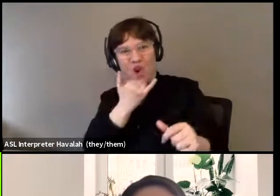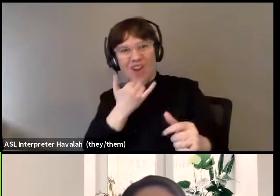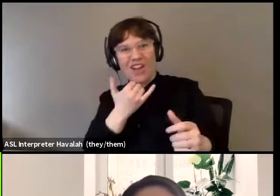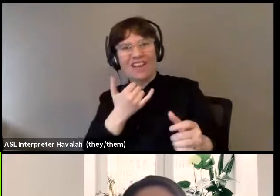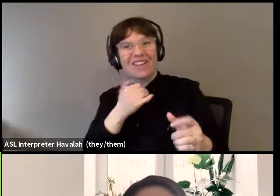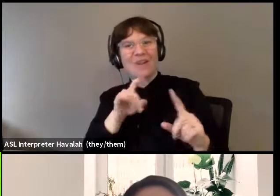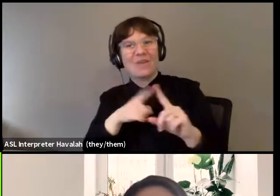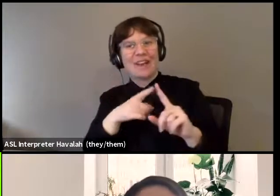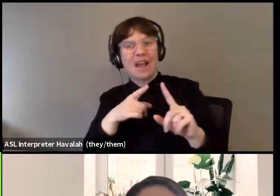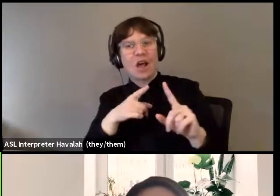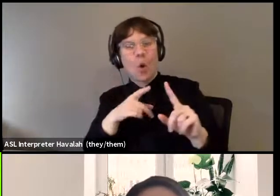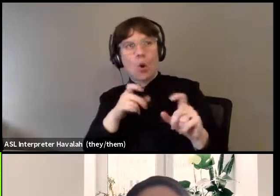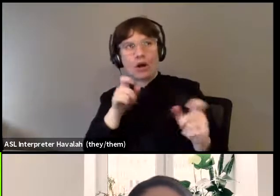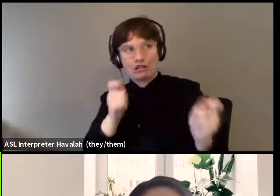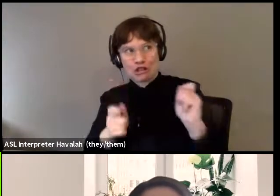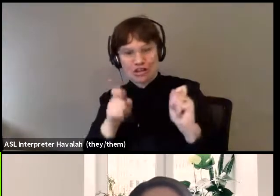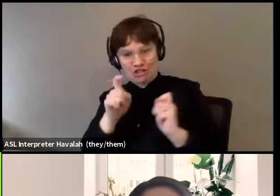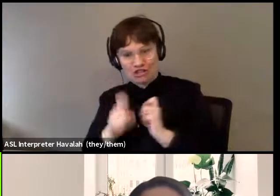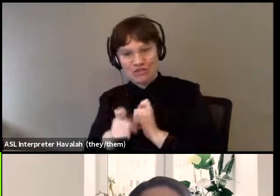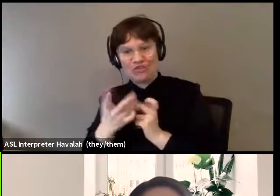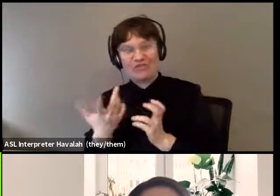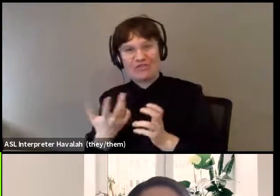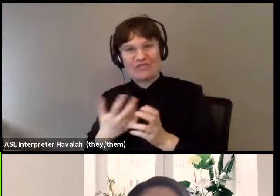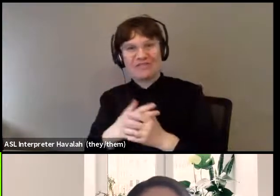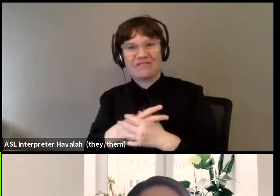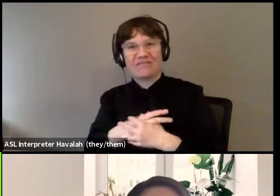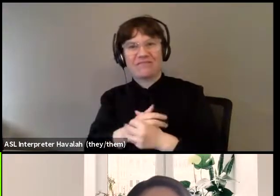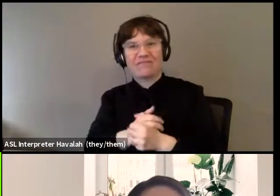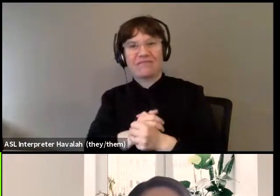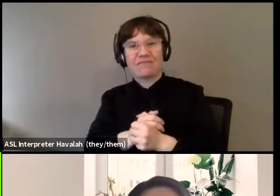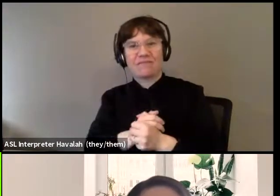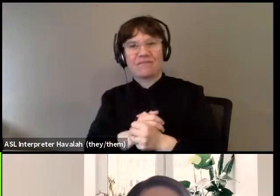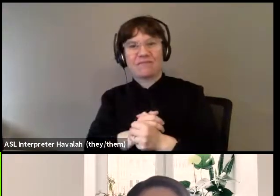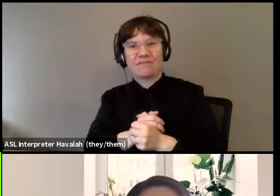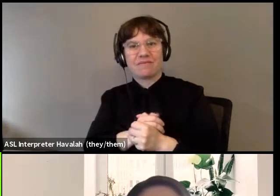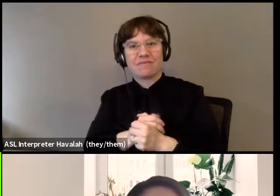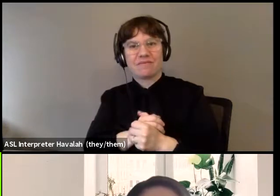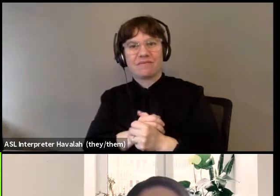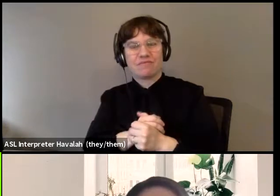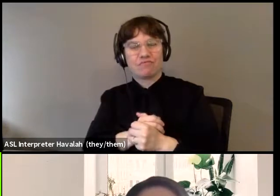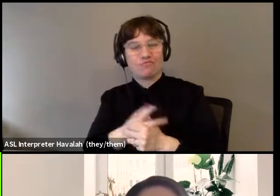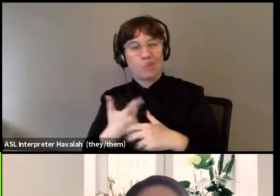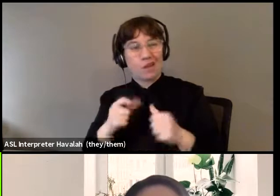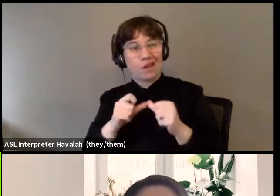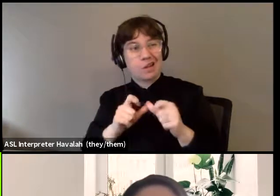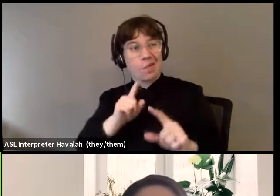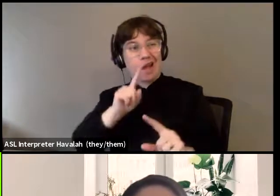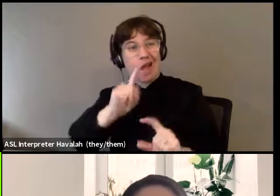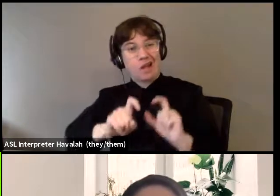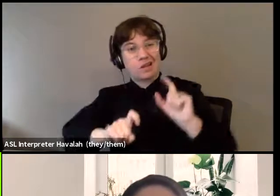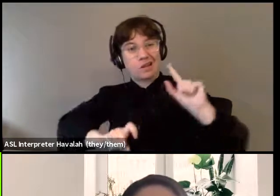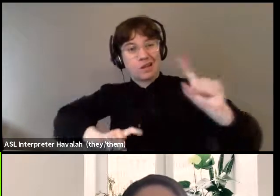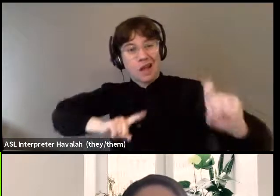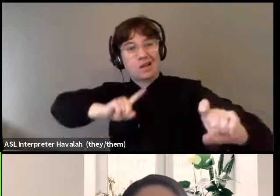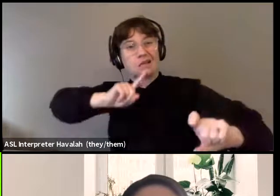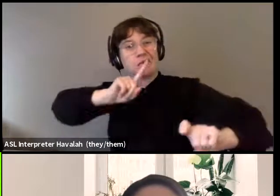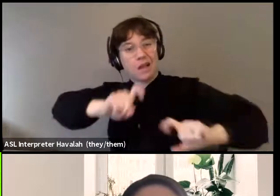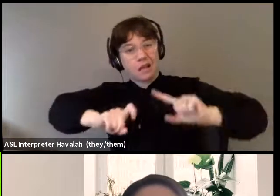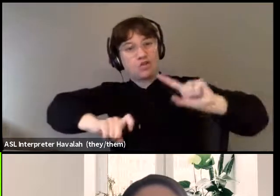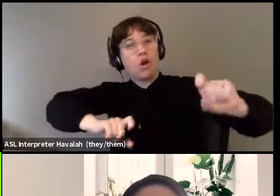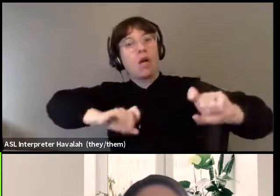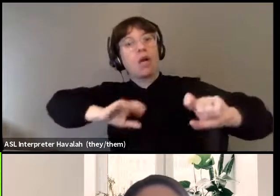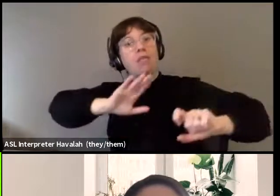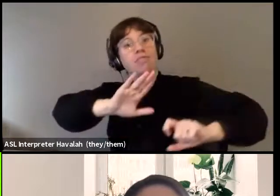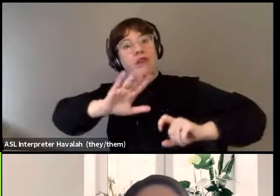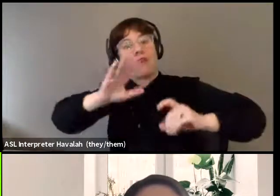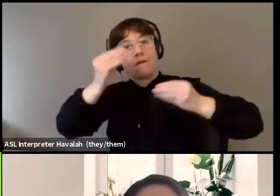to change something. But we just continuously ask. We get their information